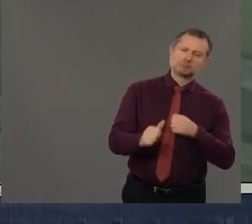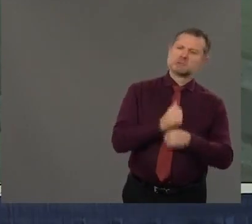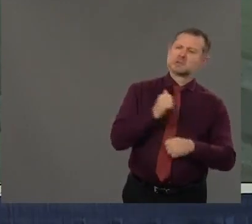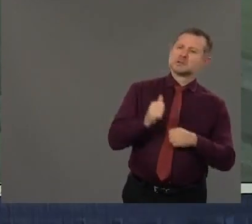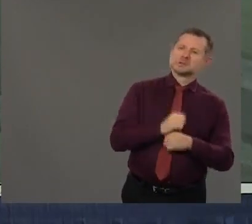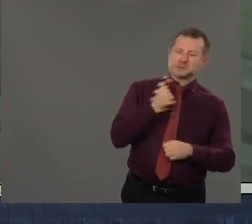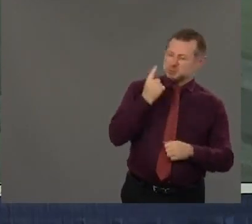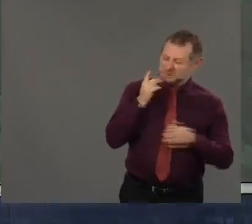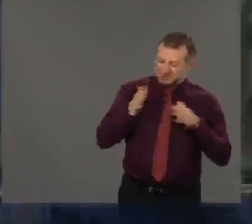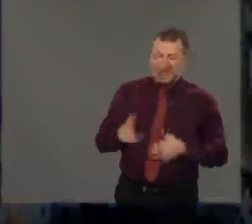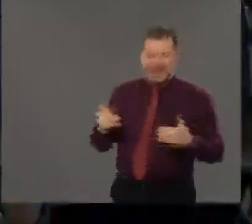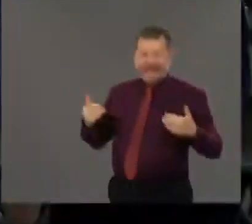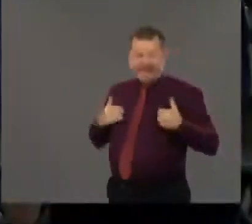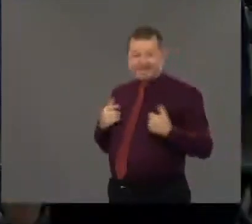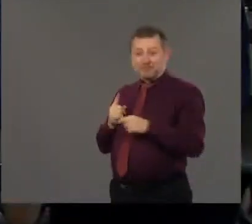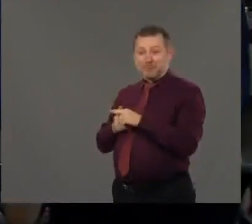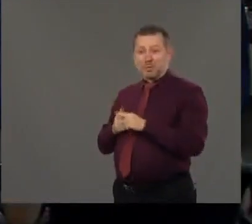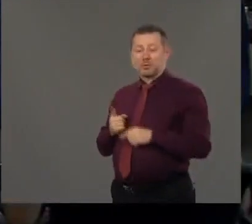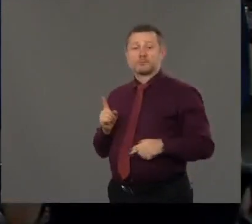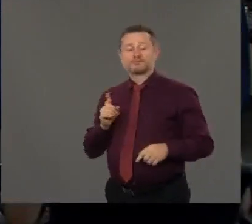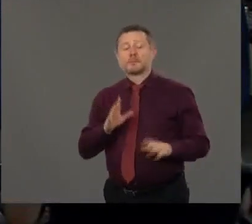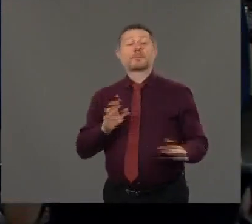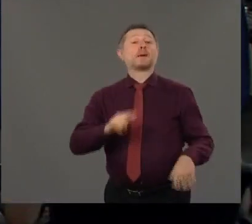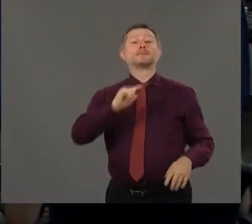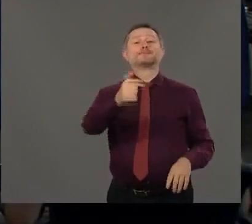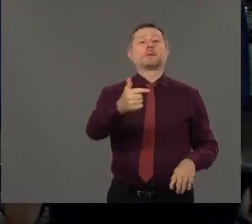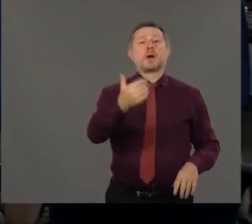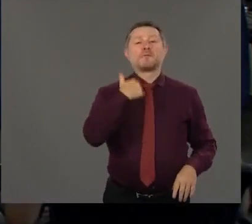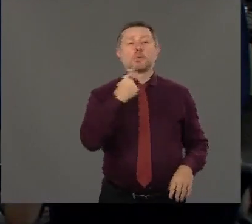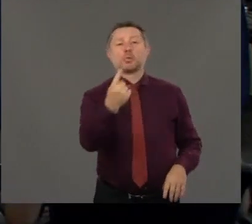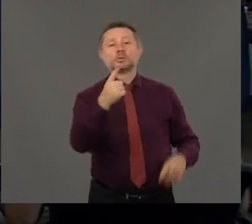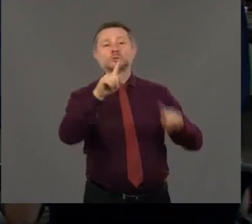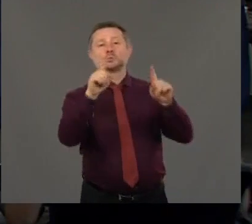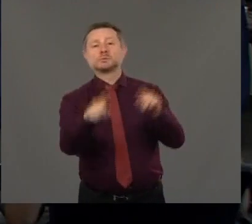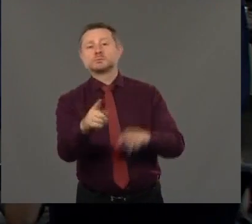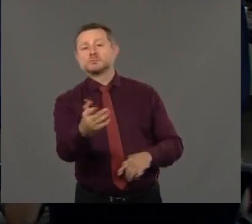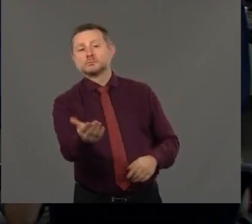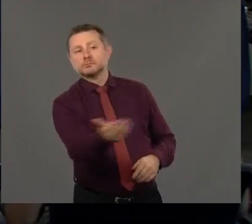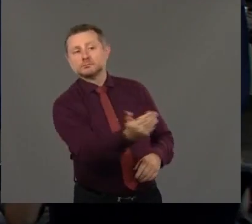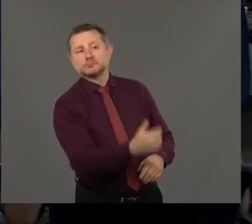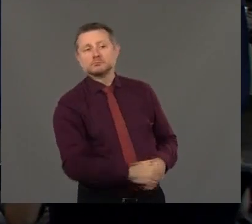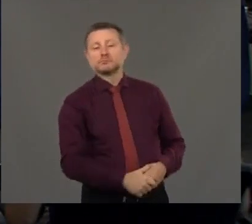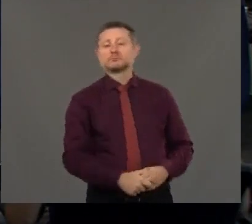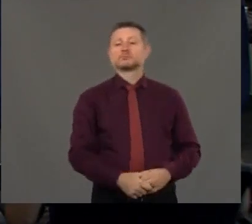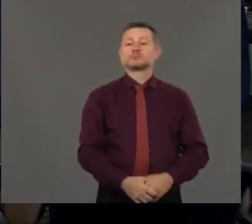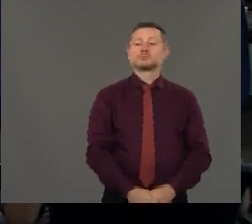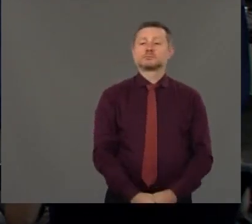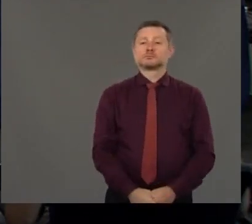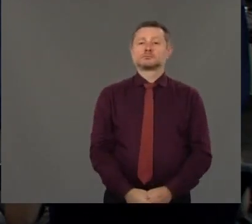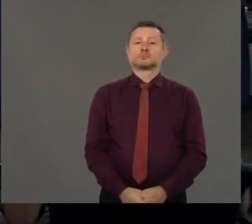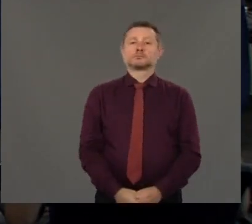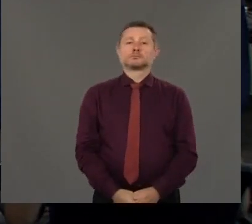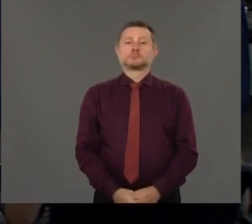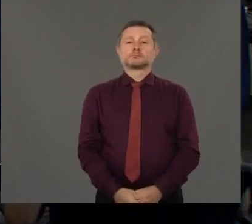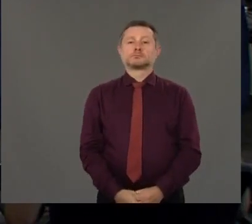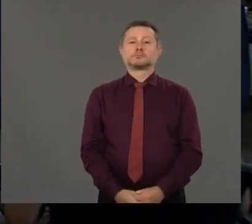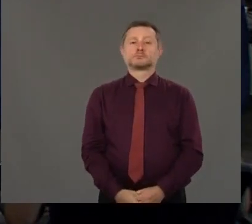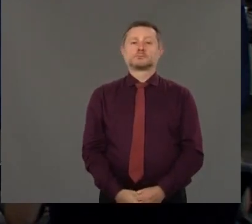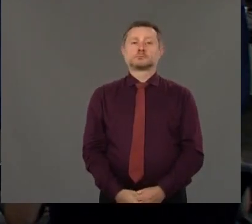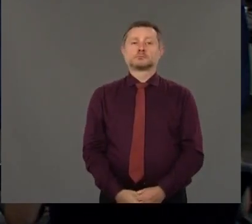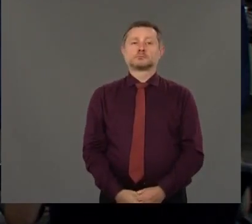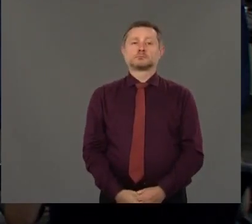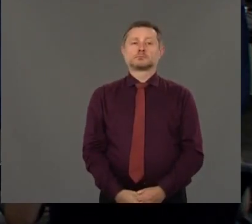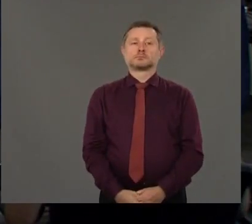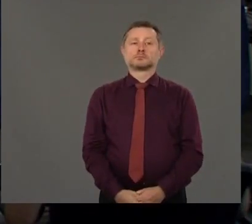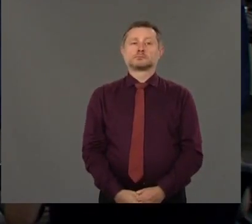be. I'm sorry. Yeah, just to piggyback off of what the other reporter asked you, I was curious if you're any more open to allowing the city